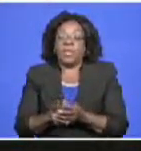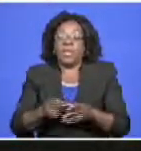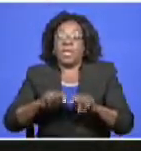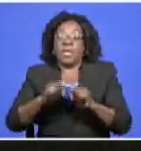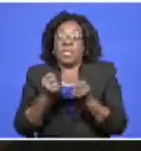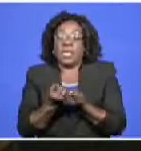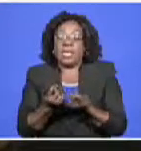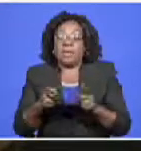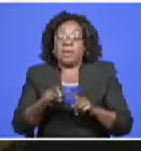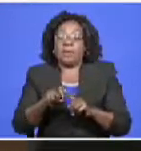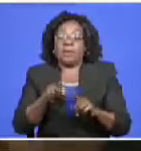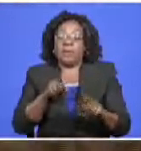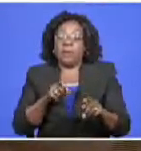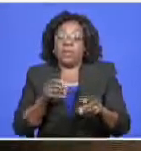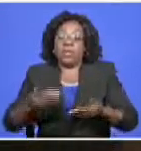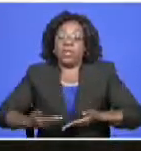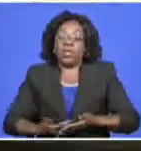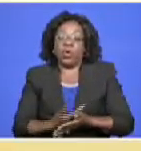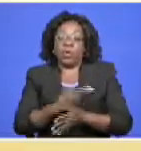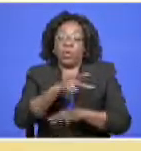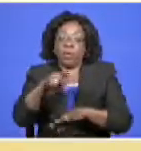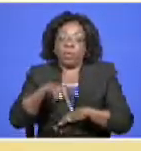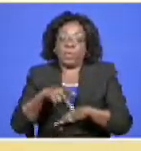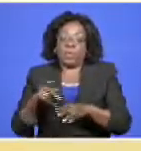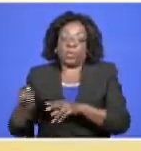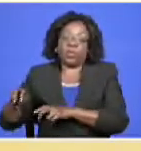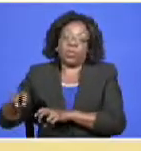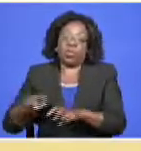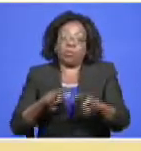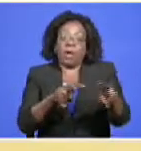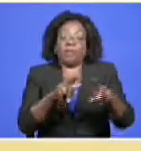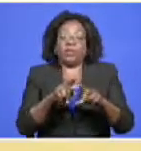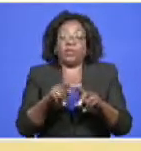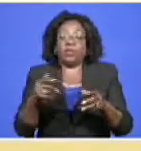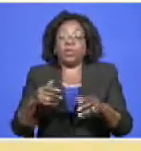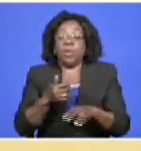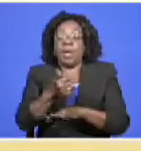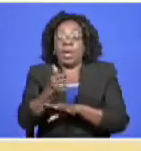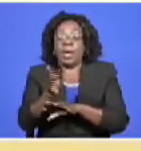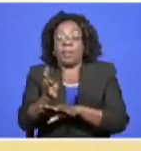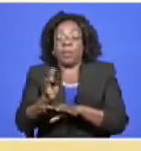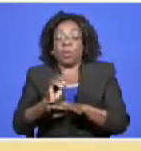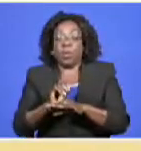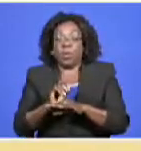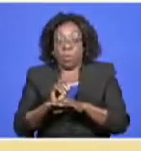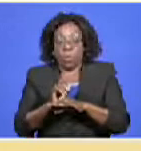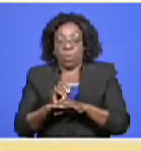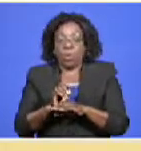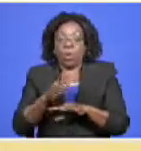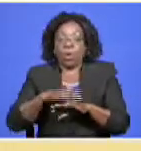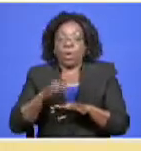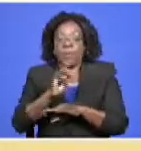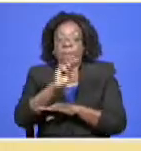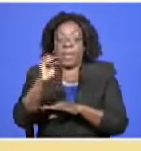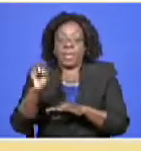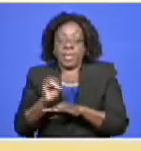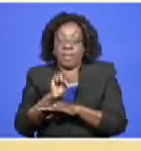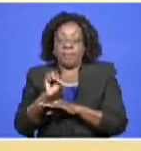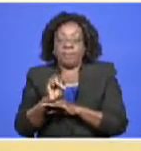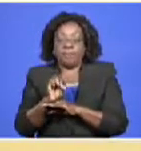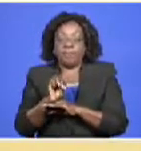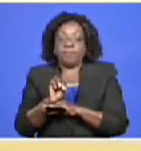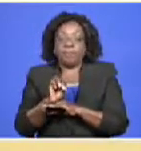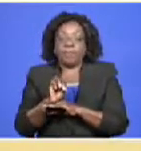in New Providence will travel to Abaco on Monday. A team from the coroner's office in New Providence will travel to Abaco on Monday.